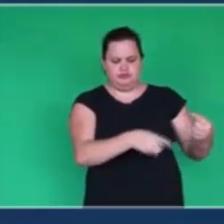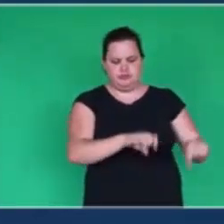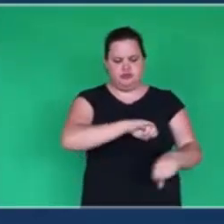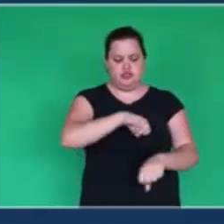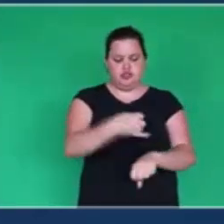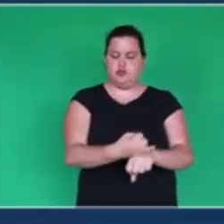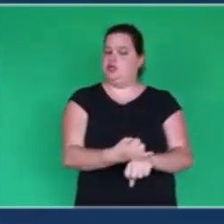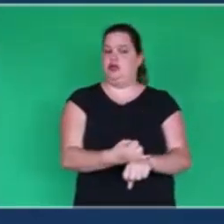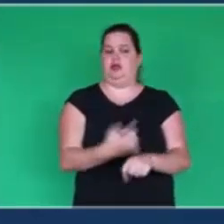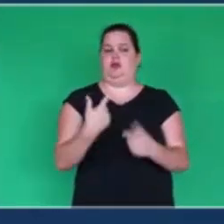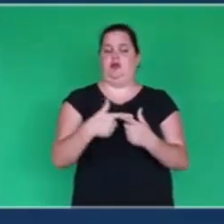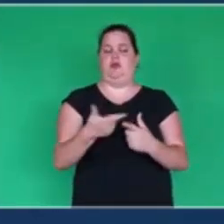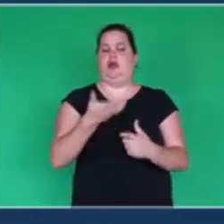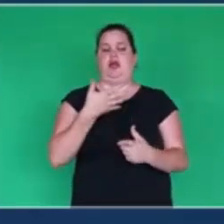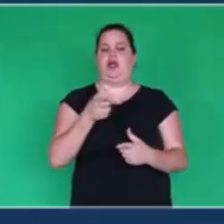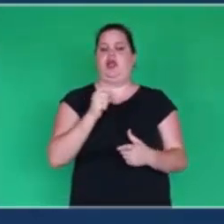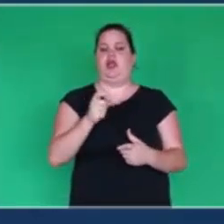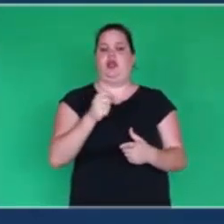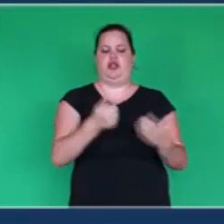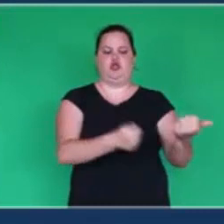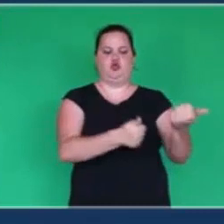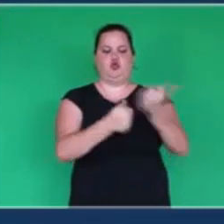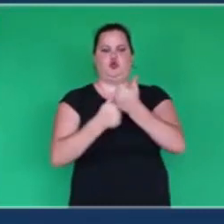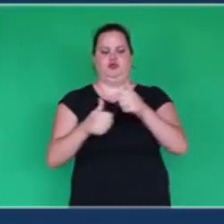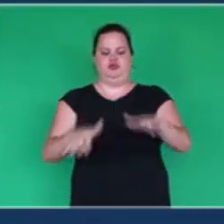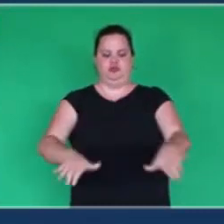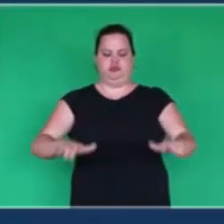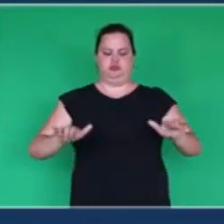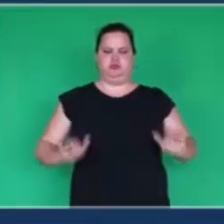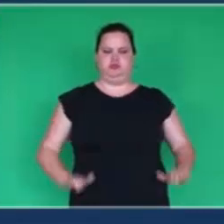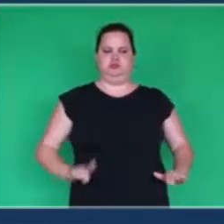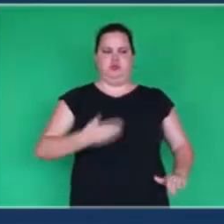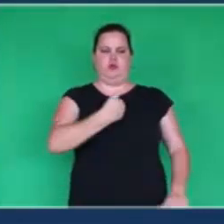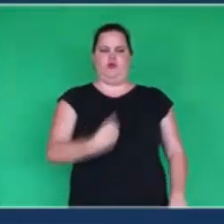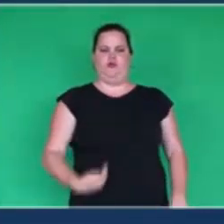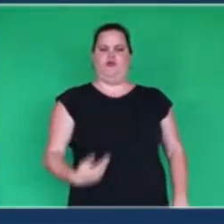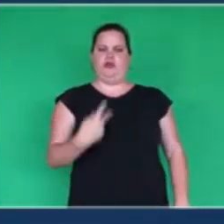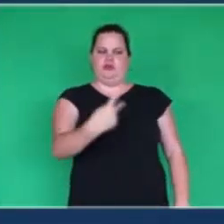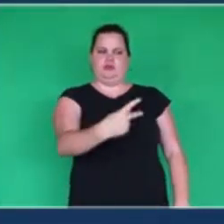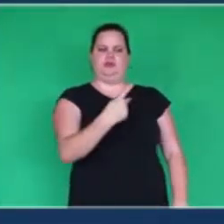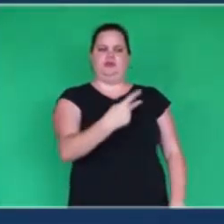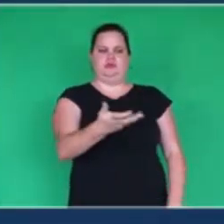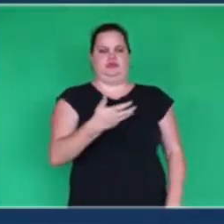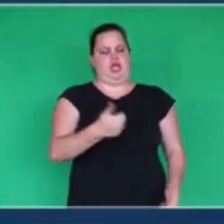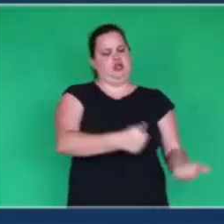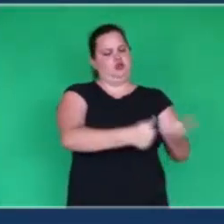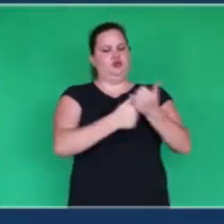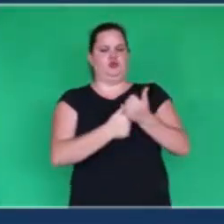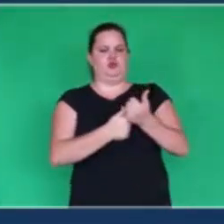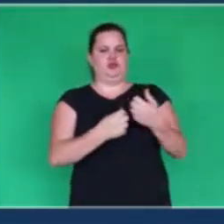attacks. What are we going to do now? They will say to each other that there is no other way out,